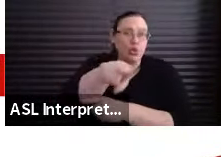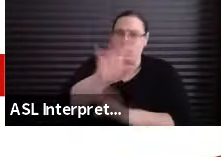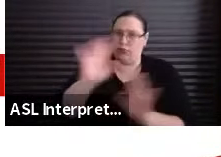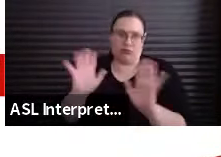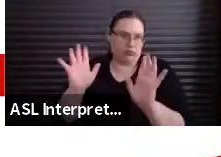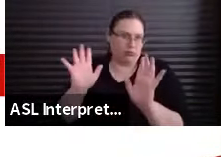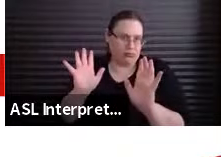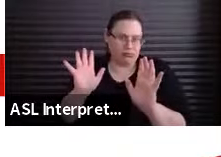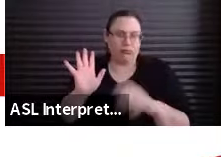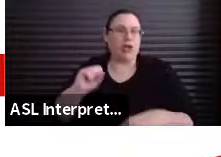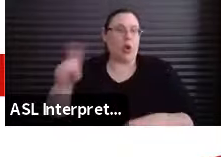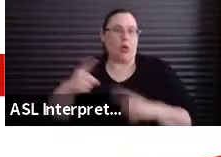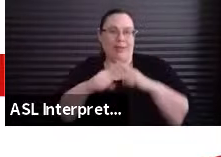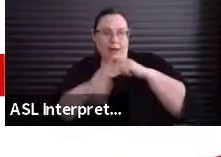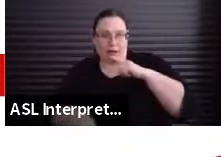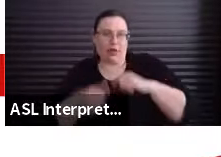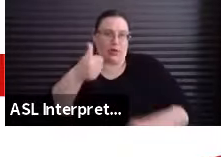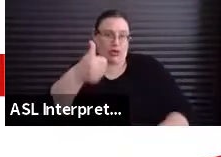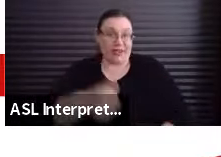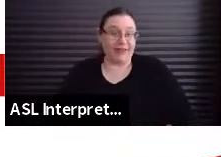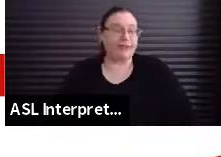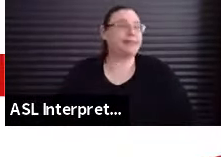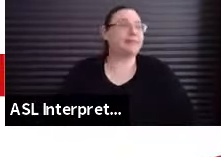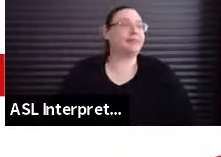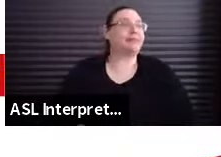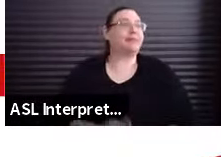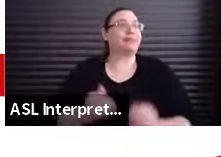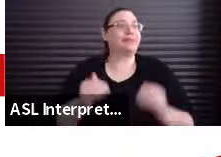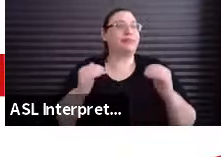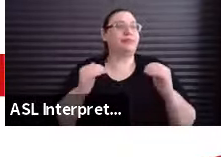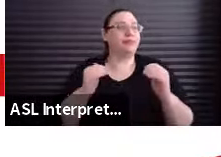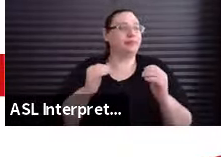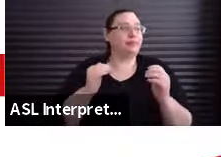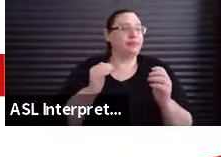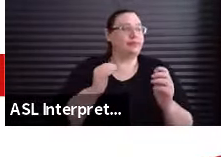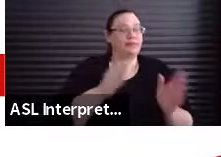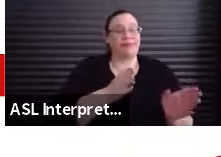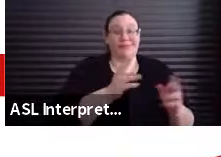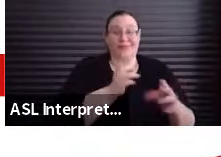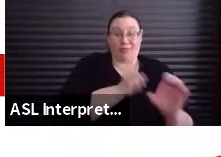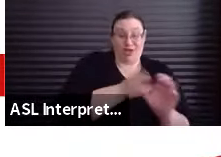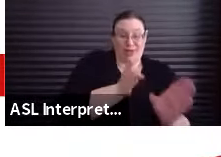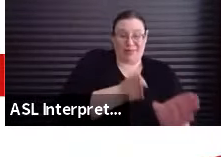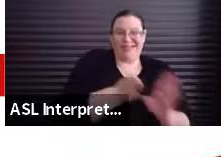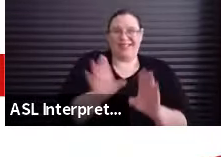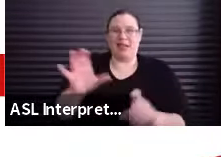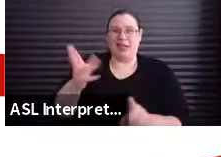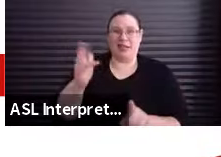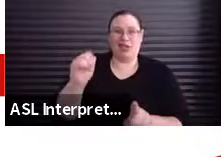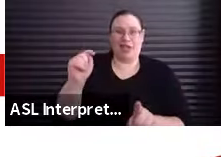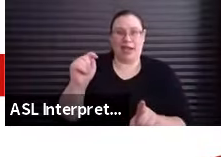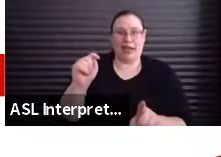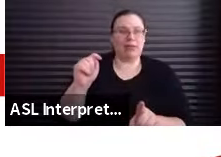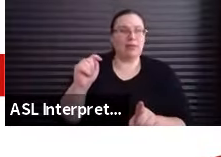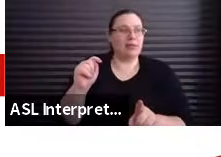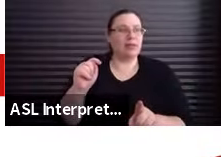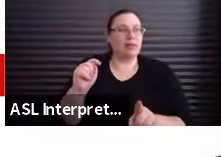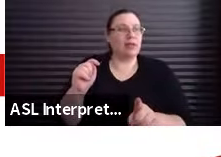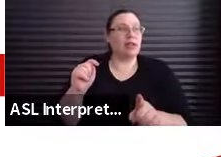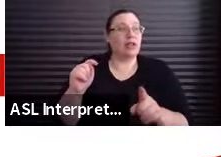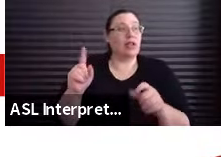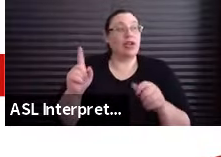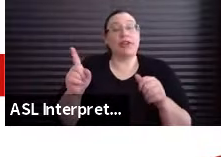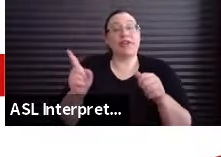So next to participants is the chat button. So you see this first panel